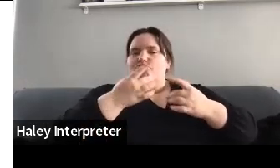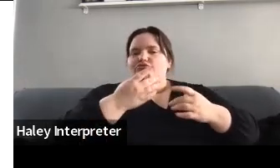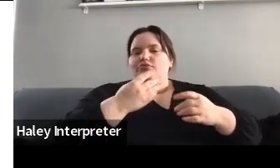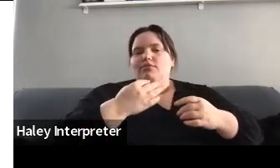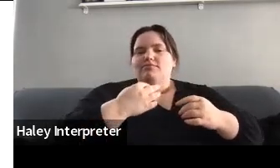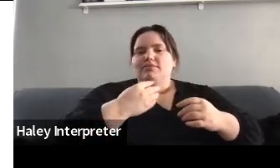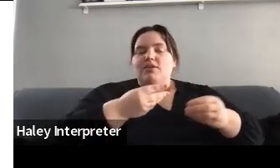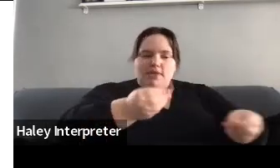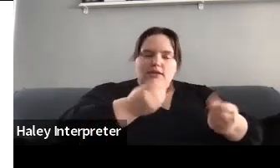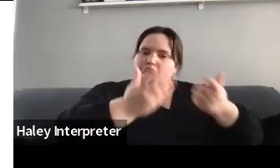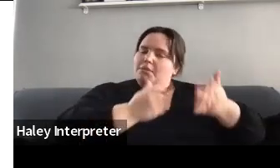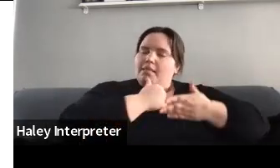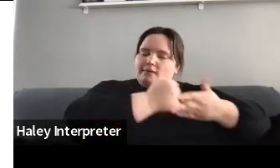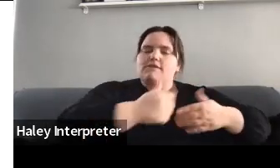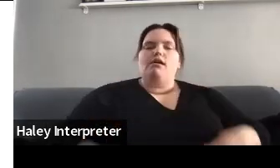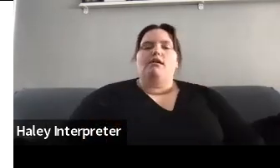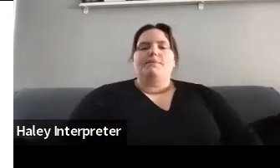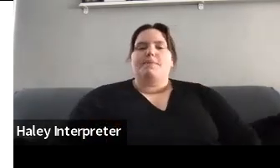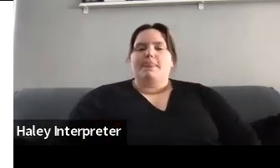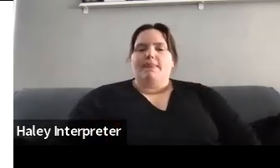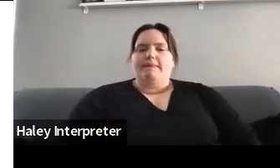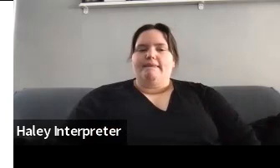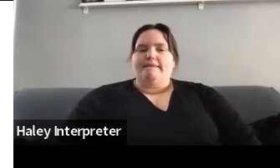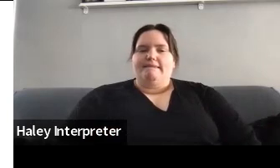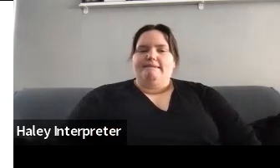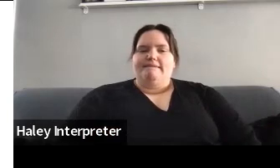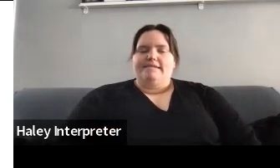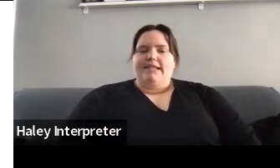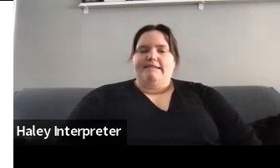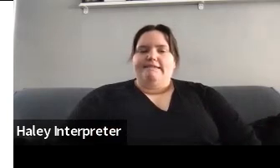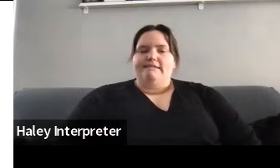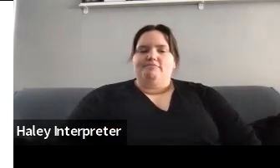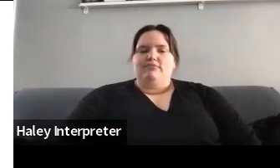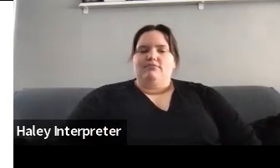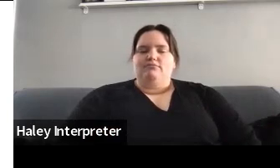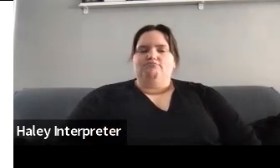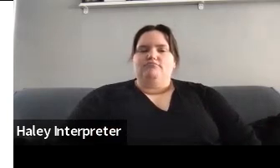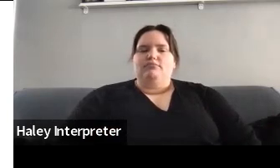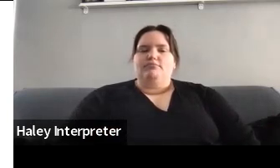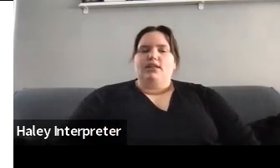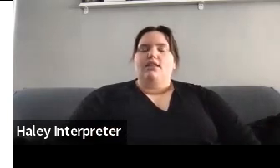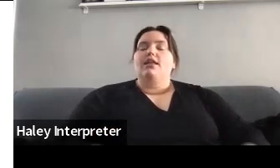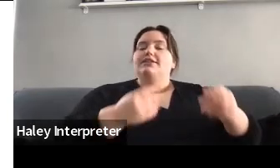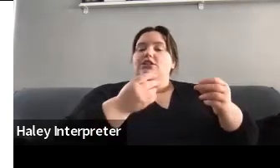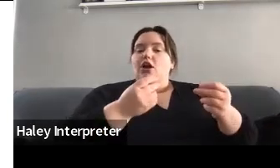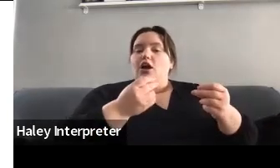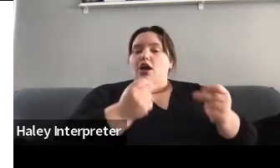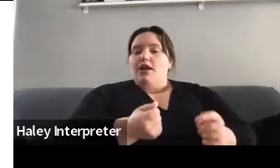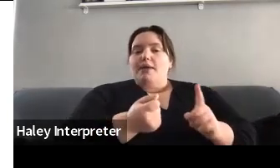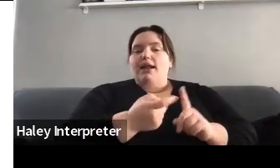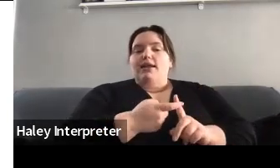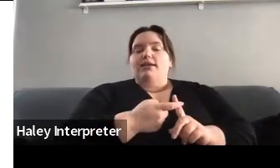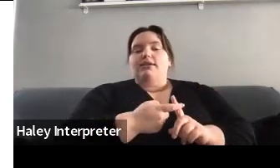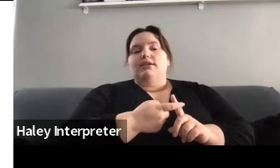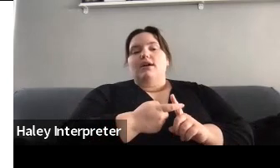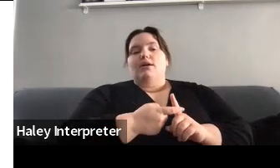something that is very helpful. Uh, there's automatic watering bowls and water fountains, and these have been around